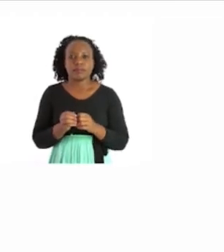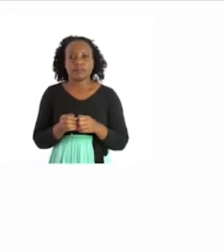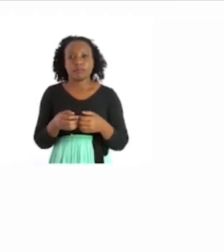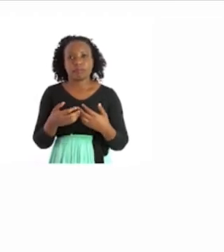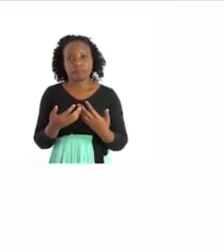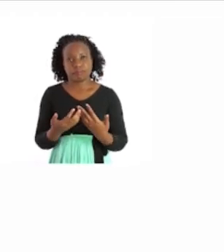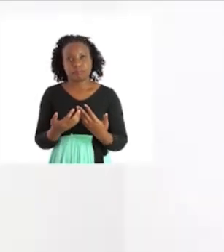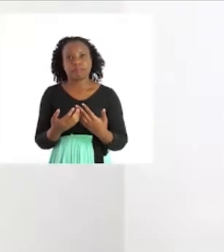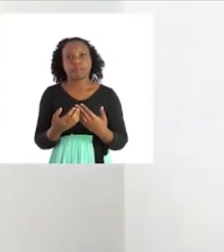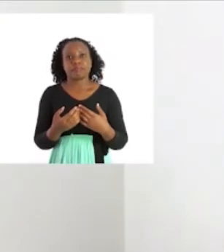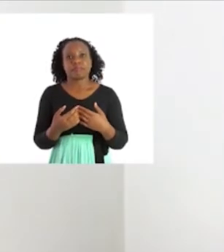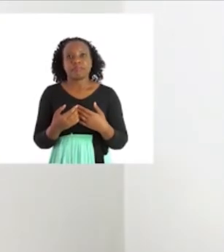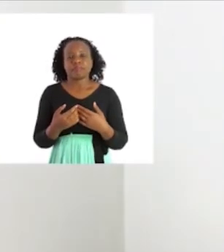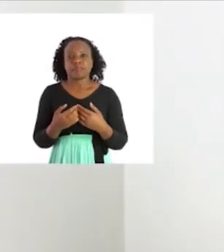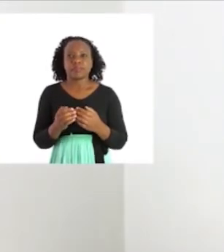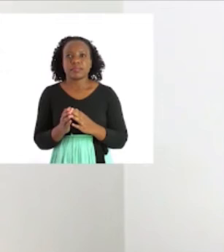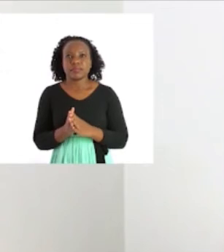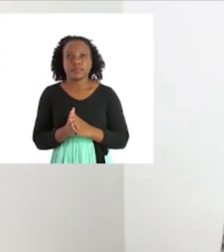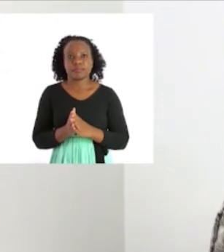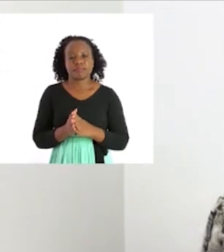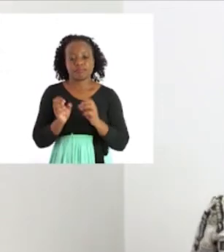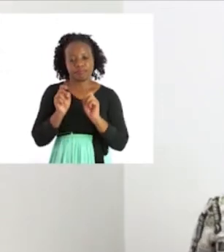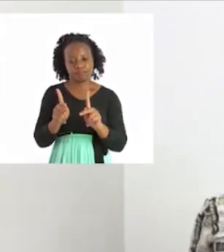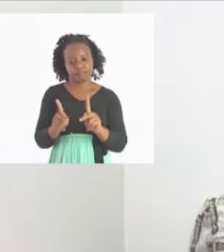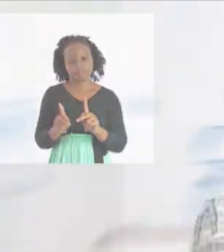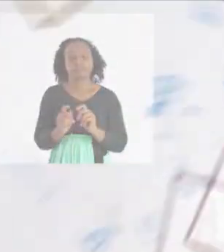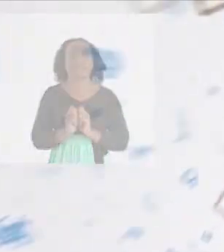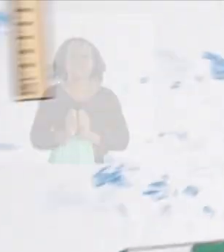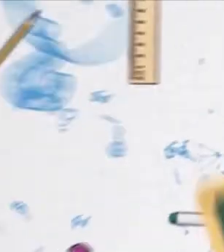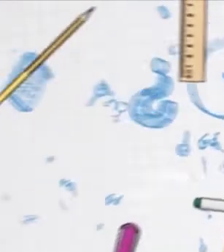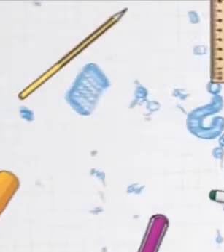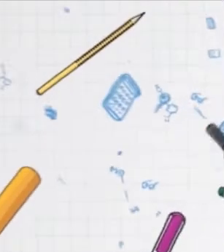any questions, Chanel? Okay, no question.